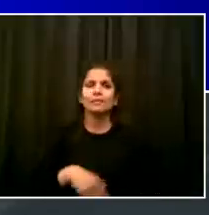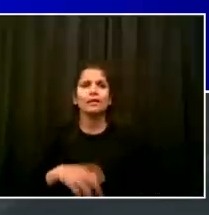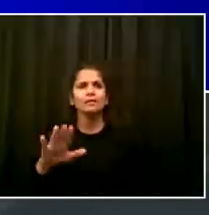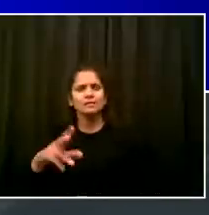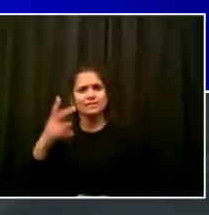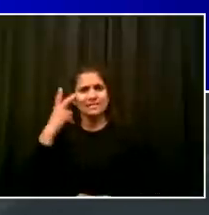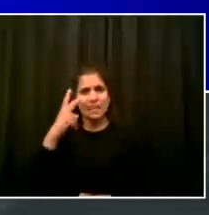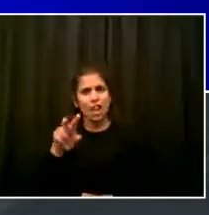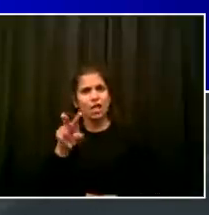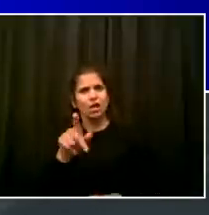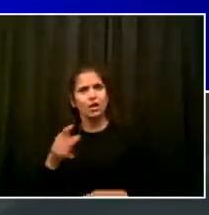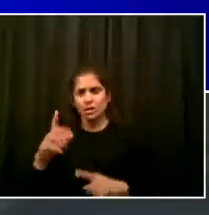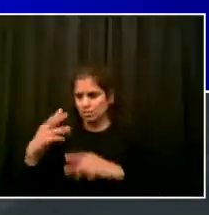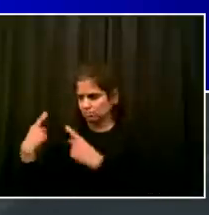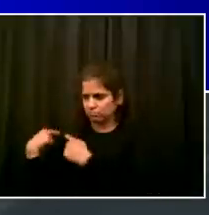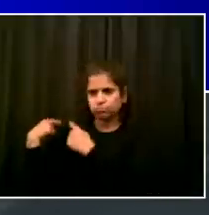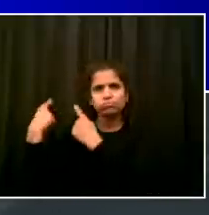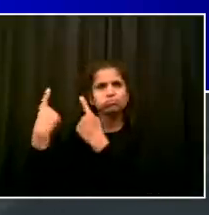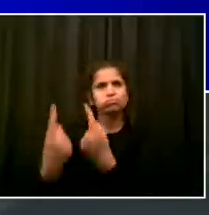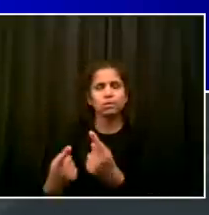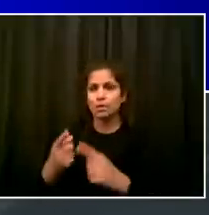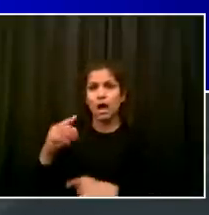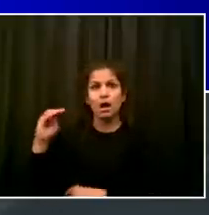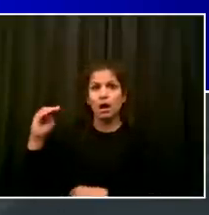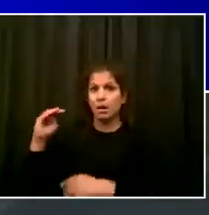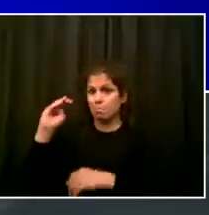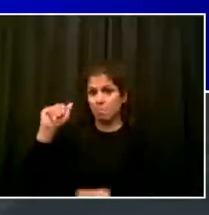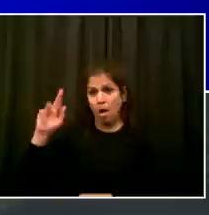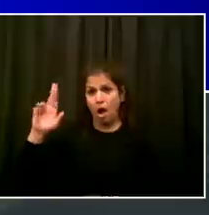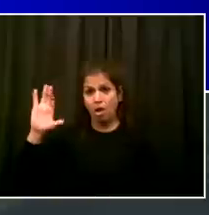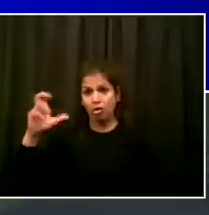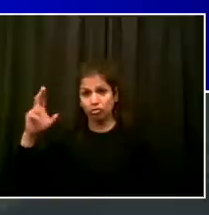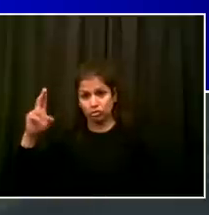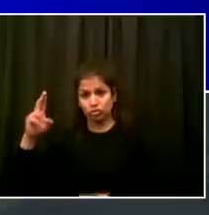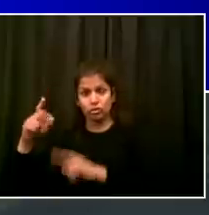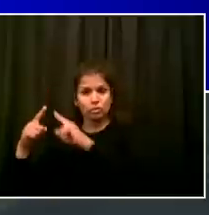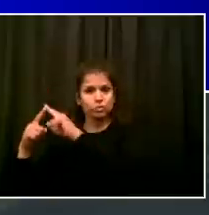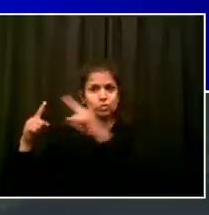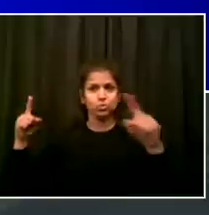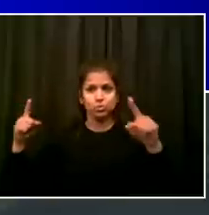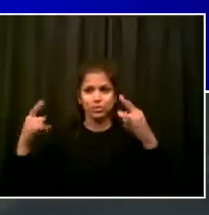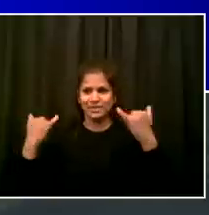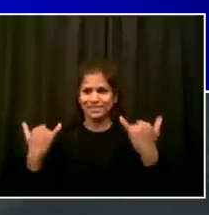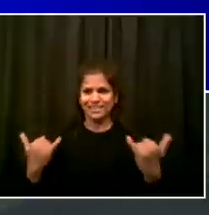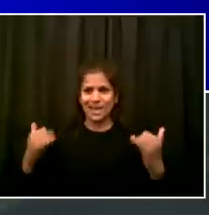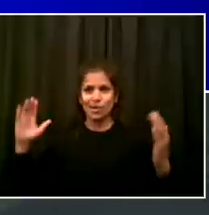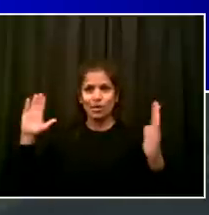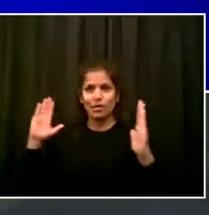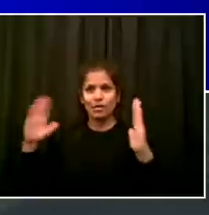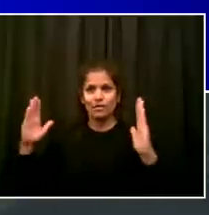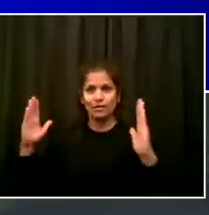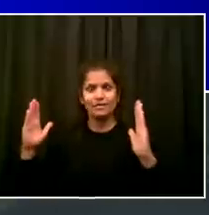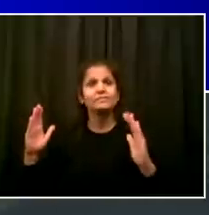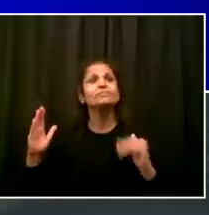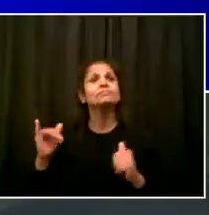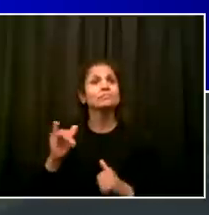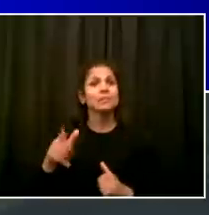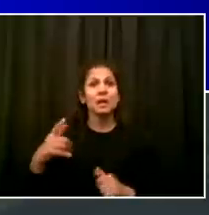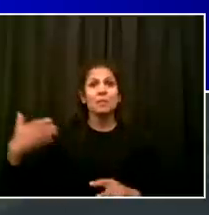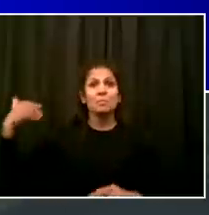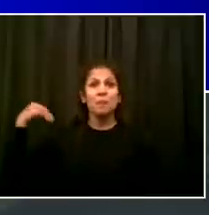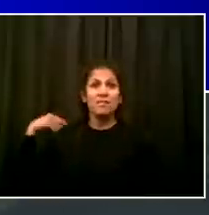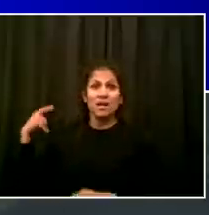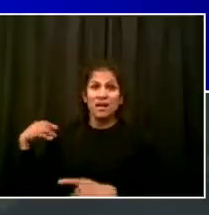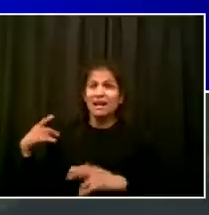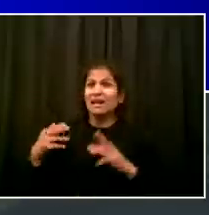and down. Everything was about trying to move in the right direction. I constantly talked to you about it. I wanted all of them to go down. I wanted them to go down together. And it was